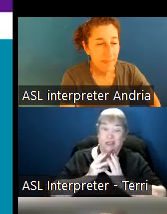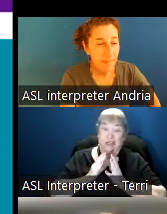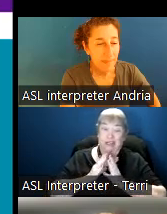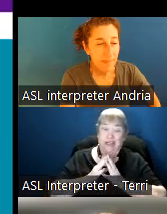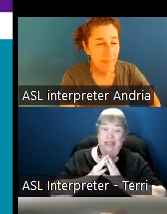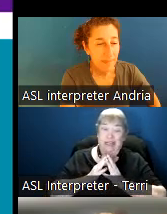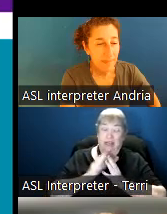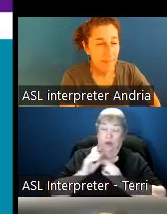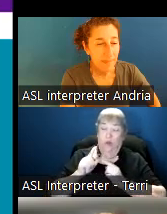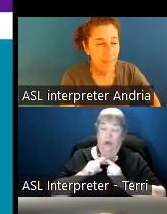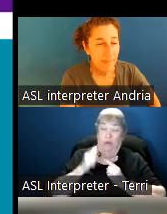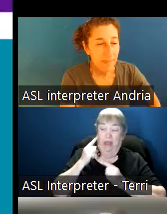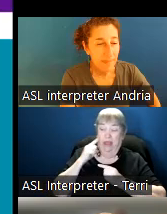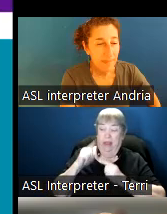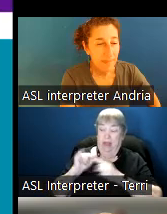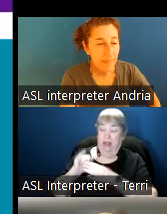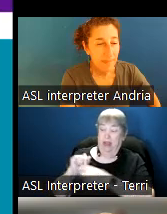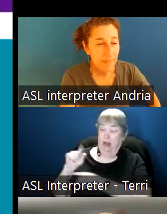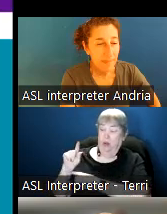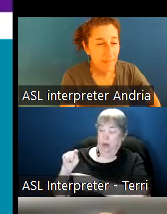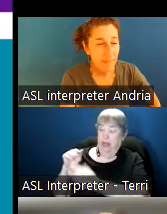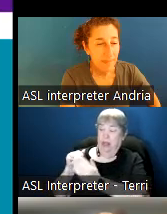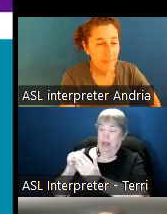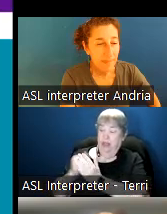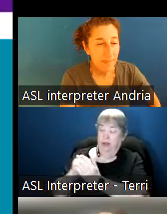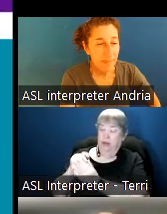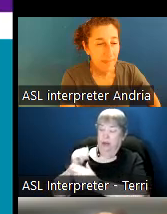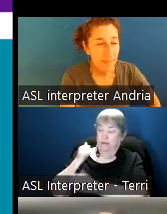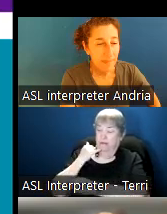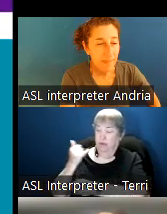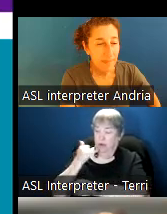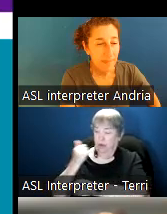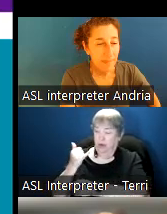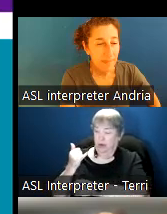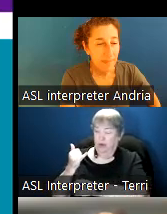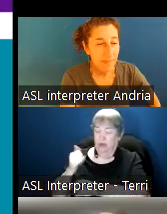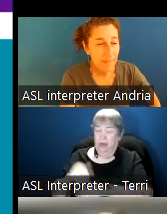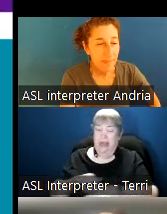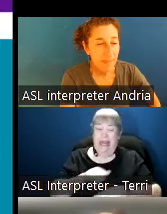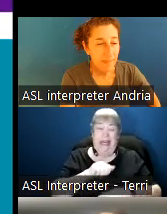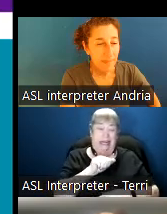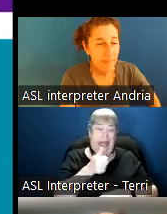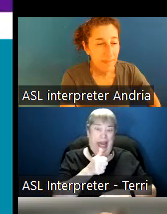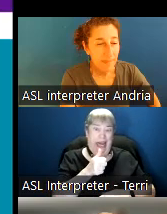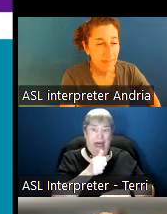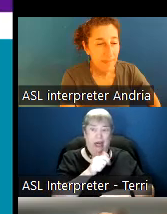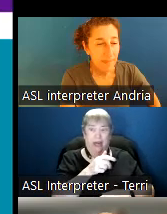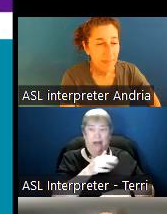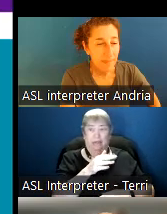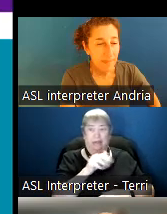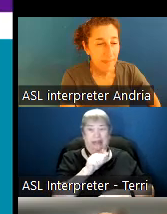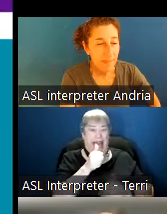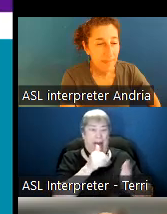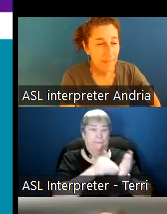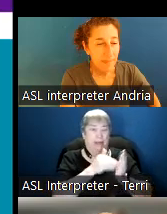when we look at it and you think 10 million men and women a year are